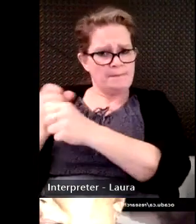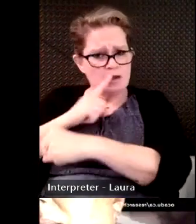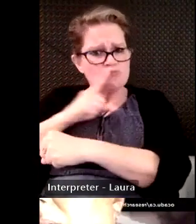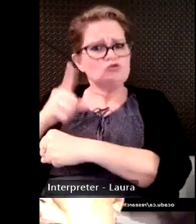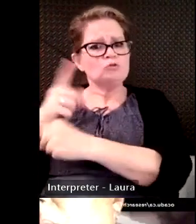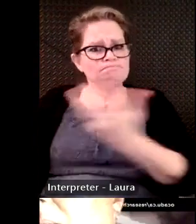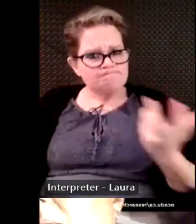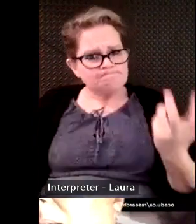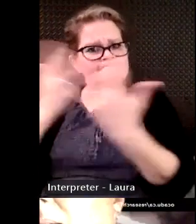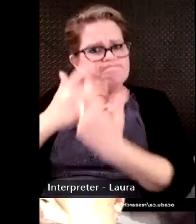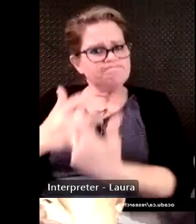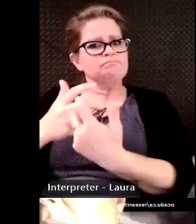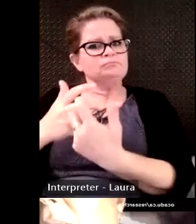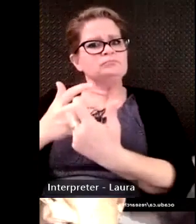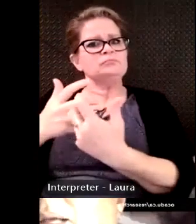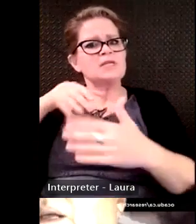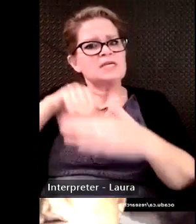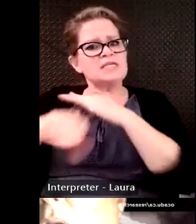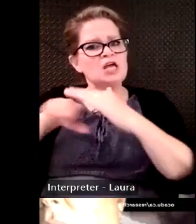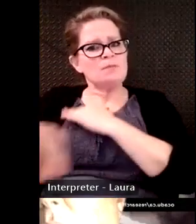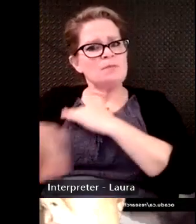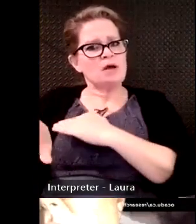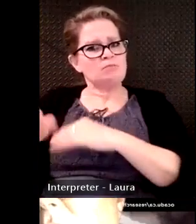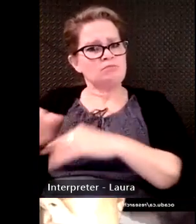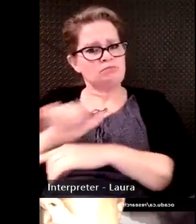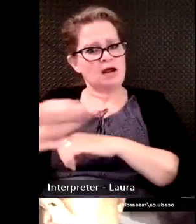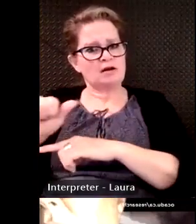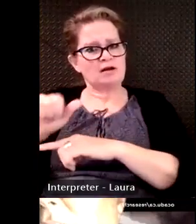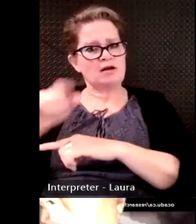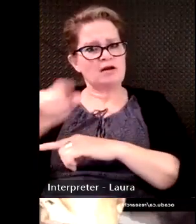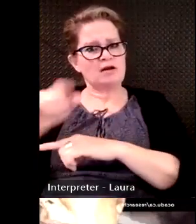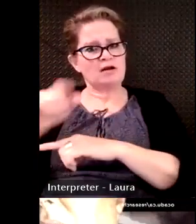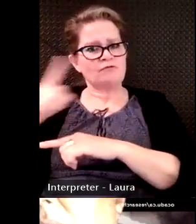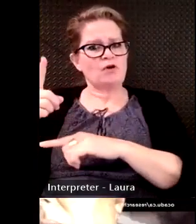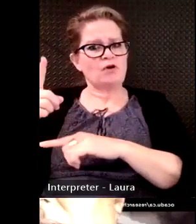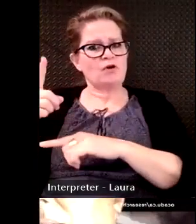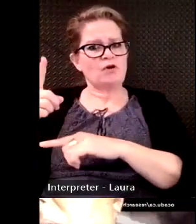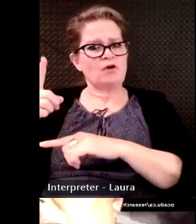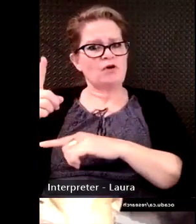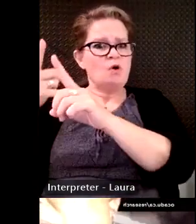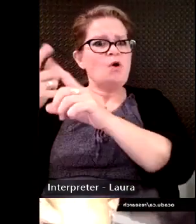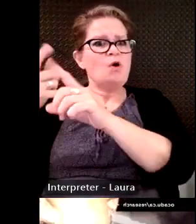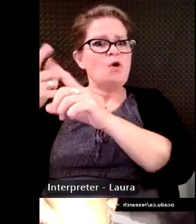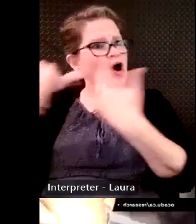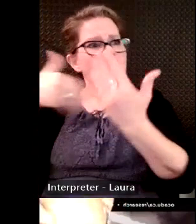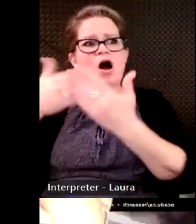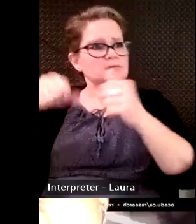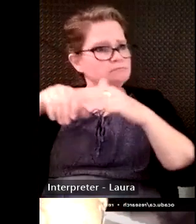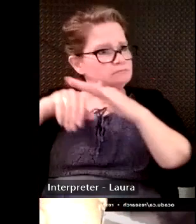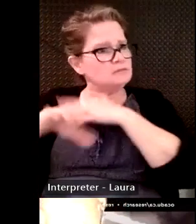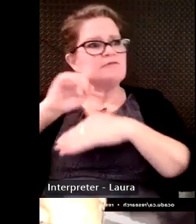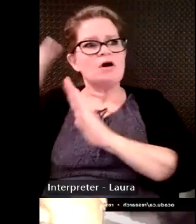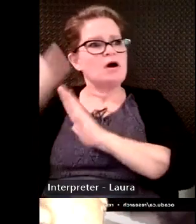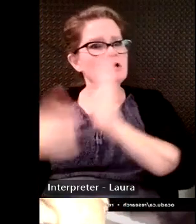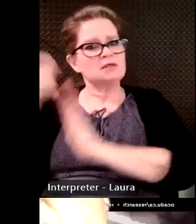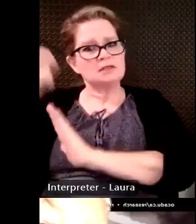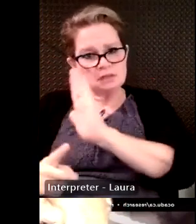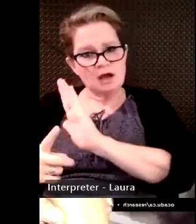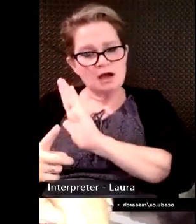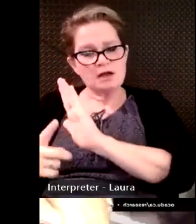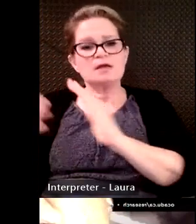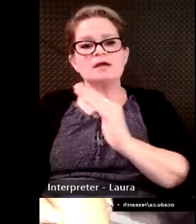stages of design or planning, academic or otherwise. And to activate an ethical, caring, non-hierarchical